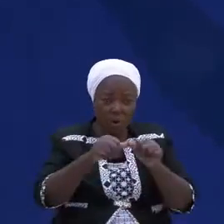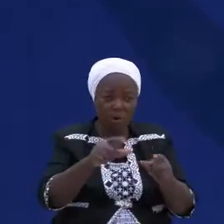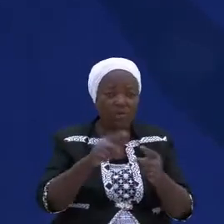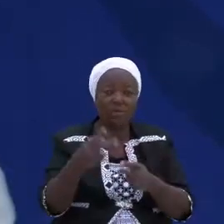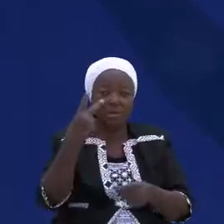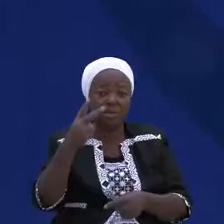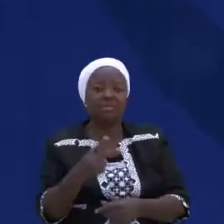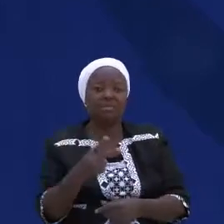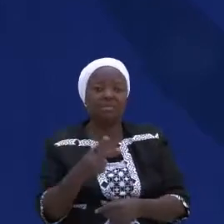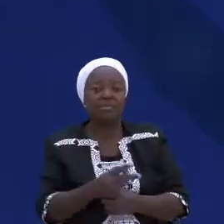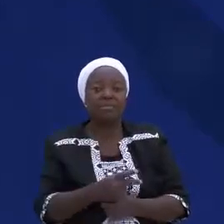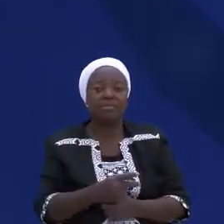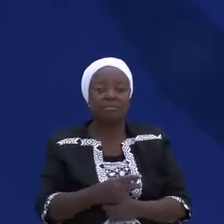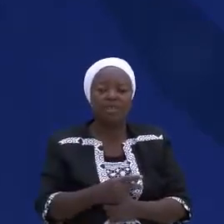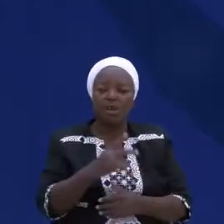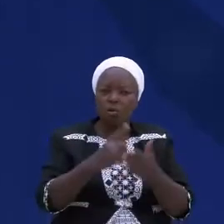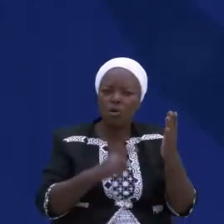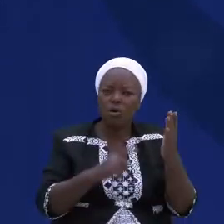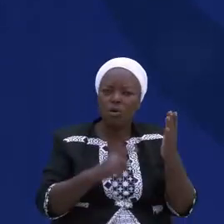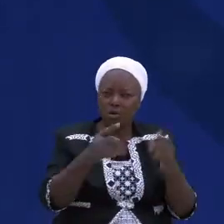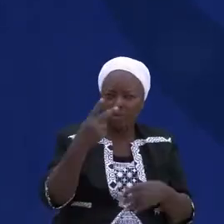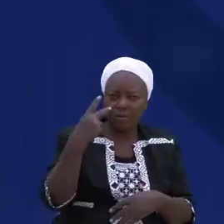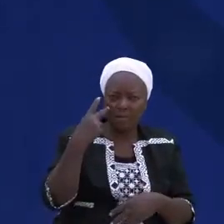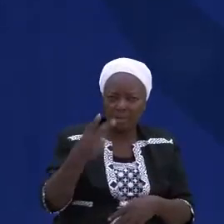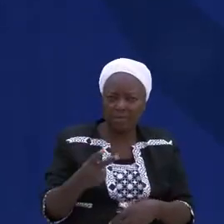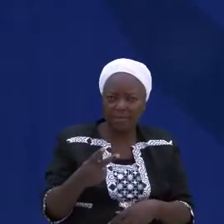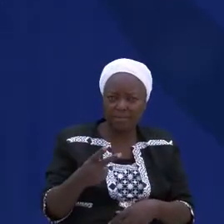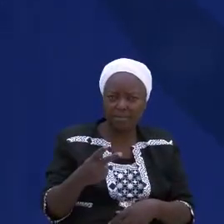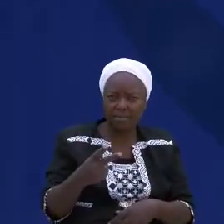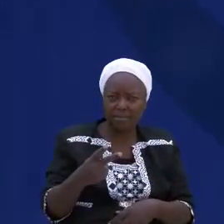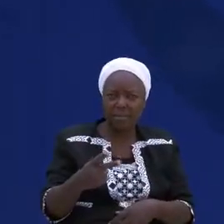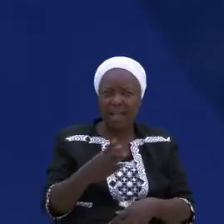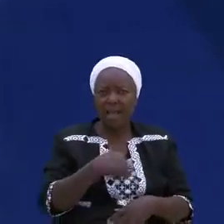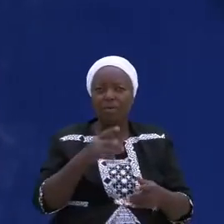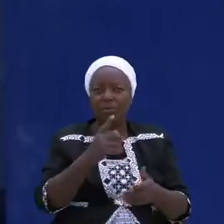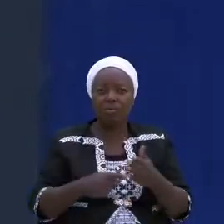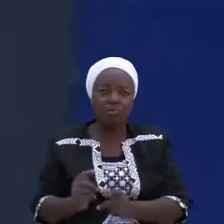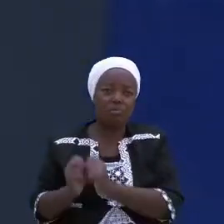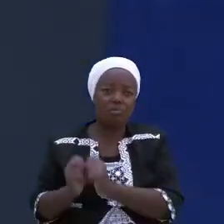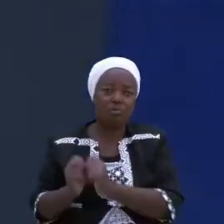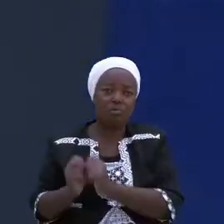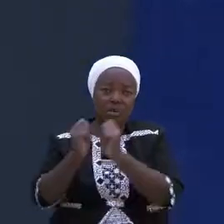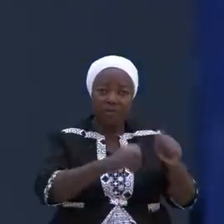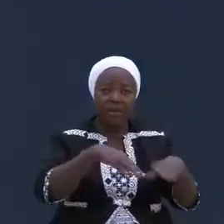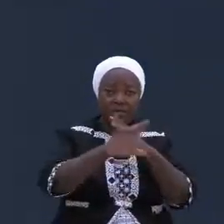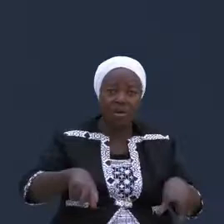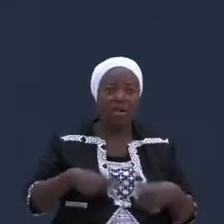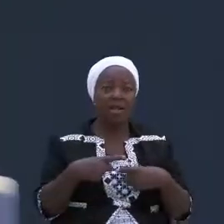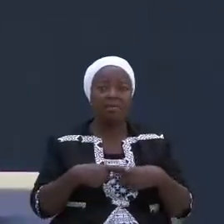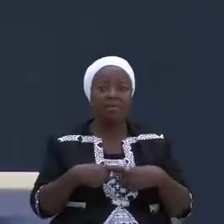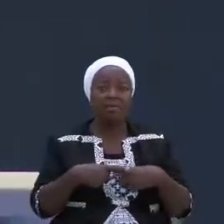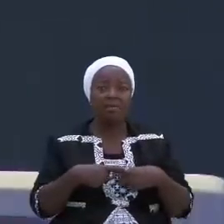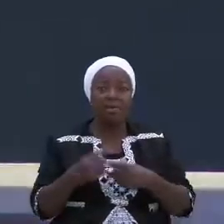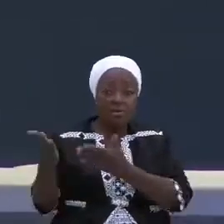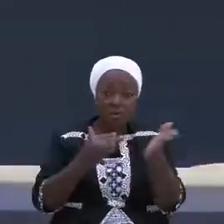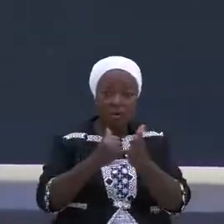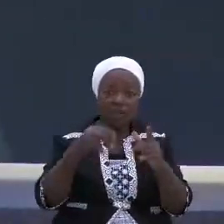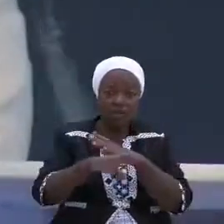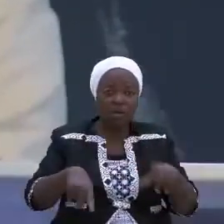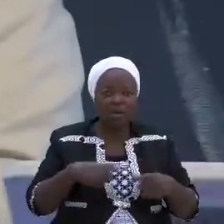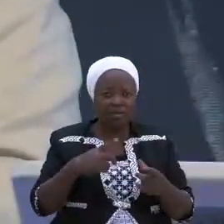seeing what you see and you transferred your life you see the god